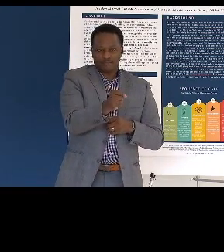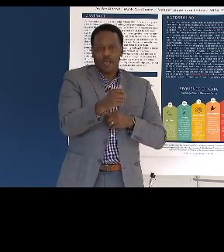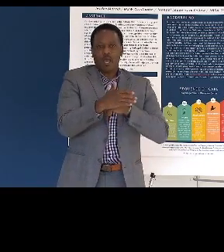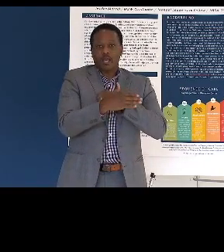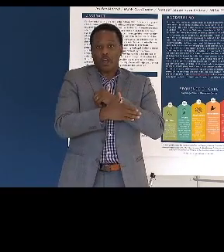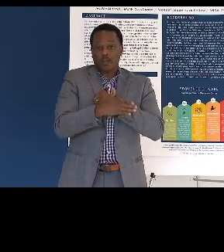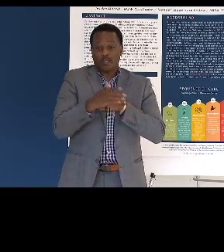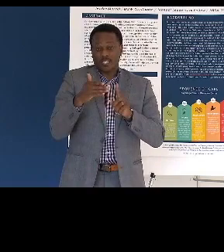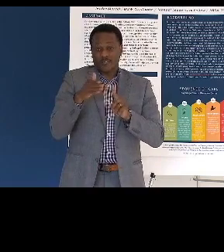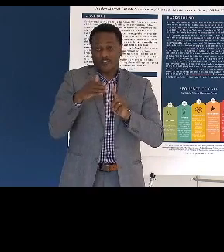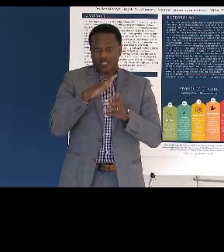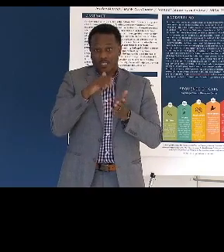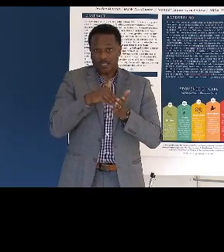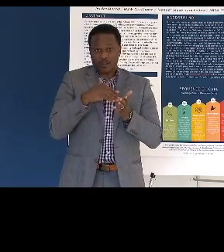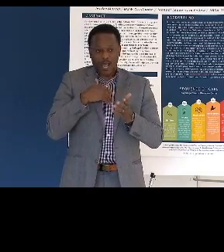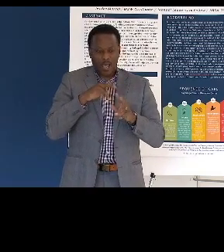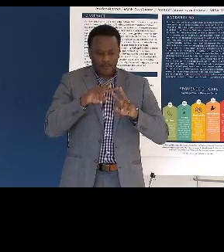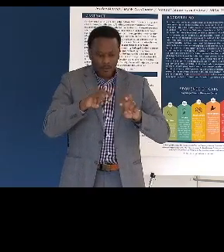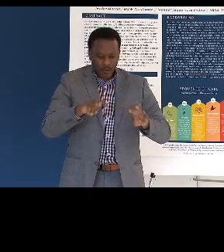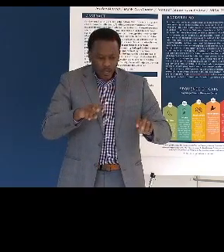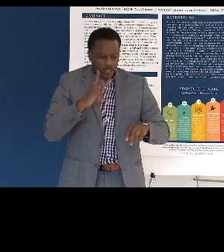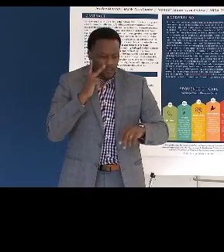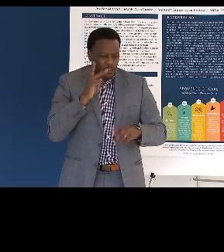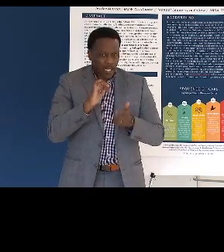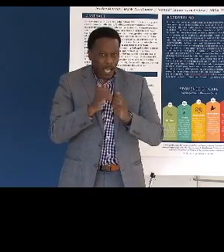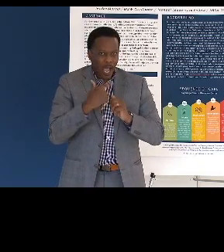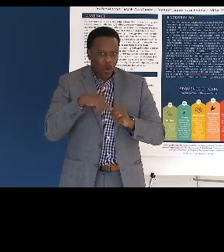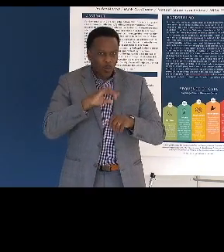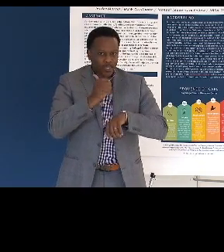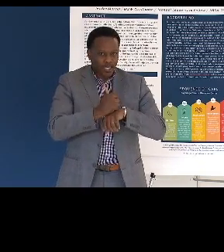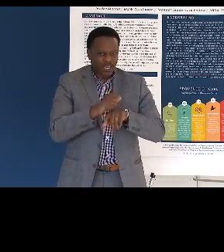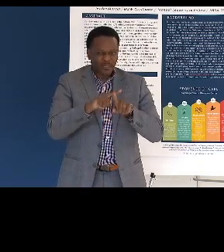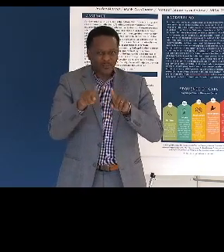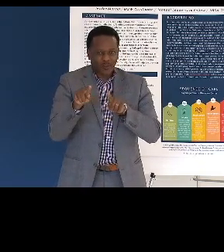really gotten an inside look into how we implement practices there.